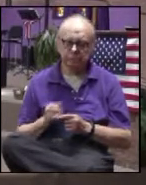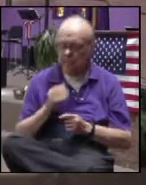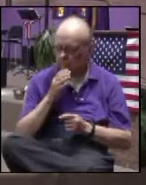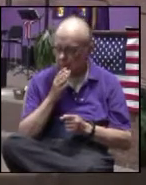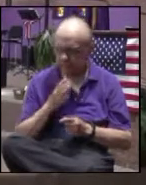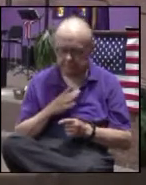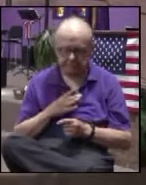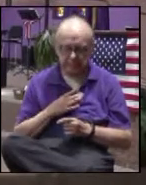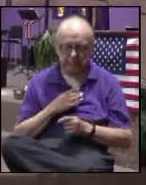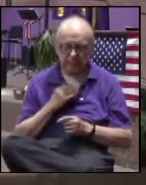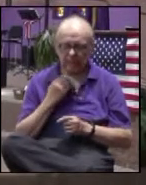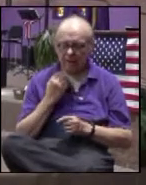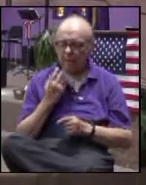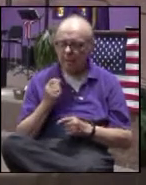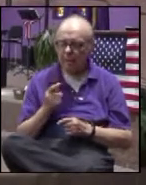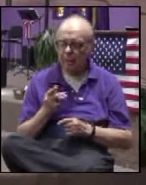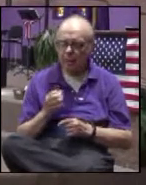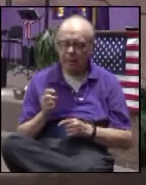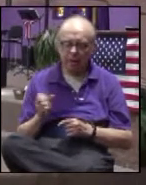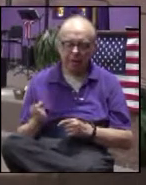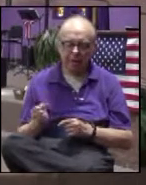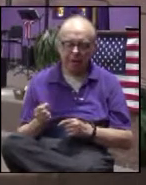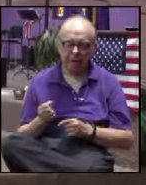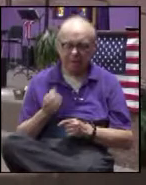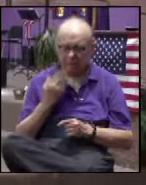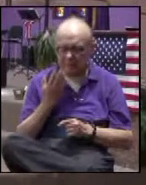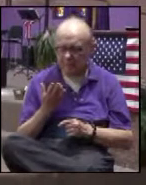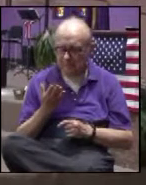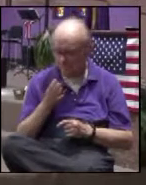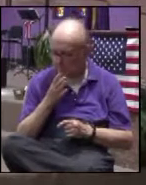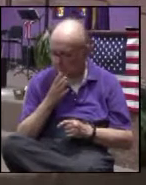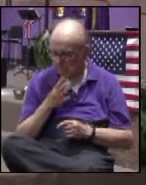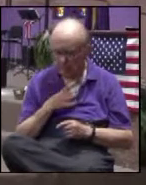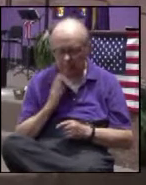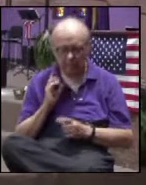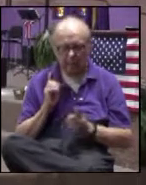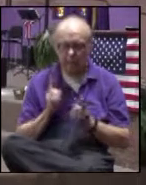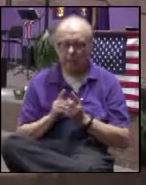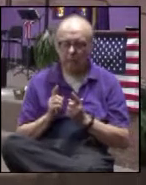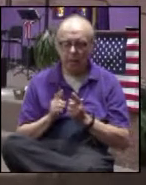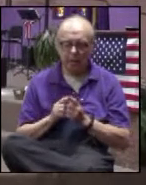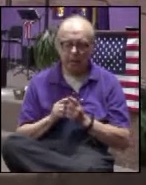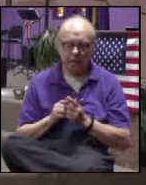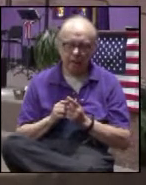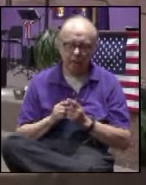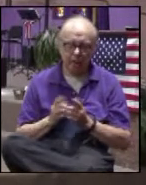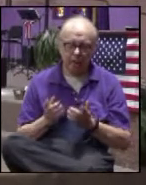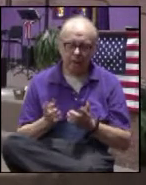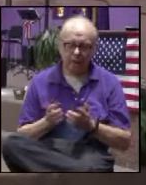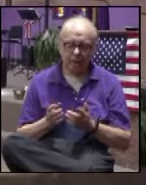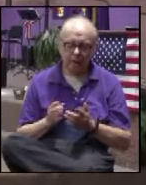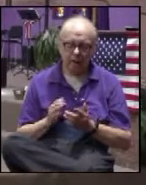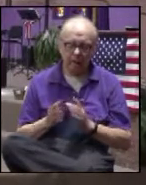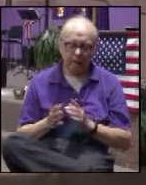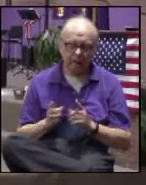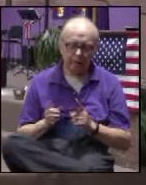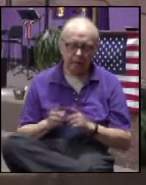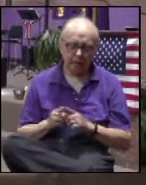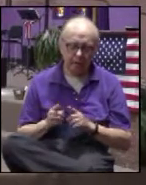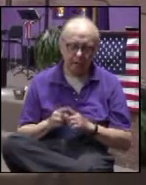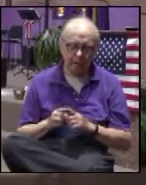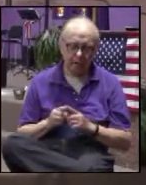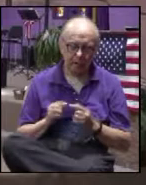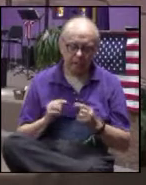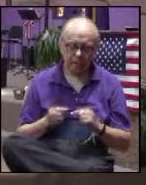of the shyest girls that I've ever met. The kind that it just seems like it's